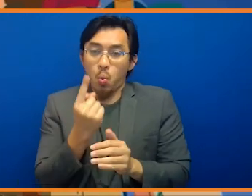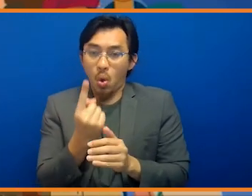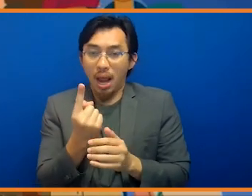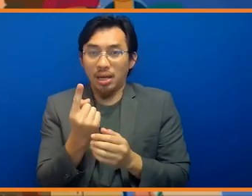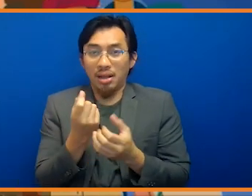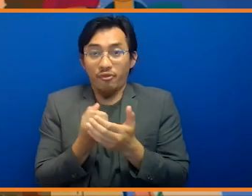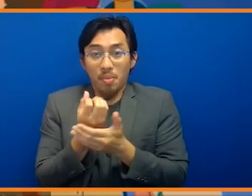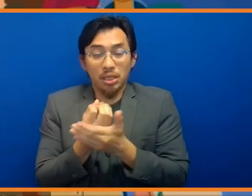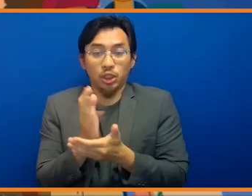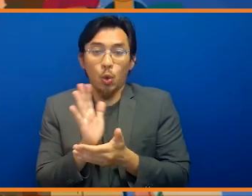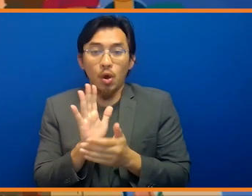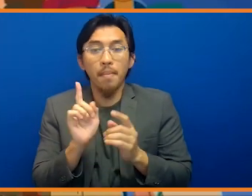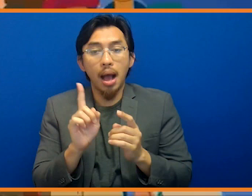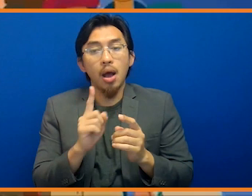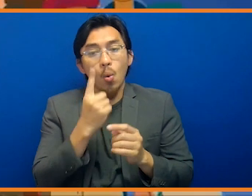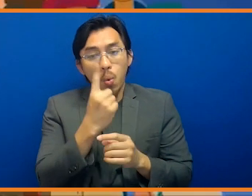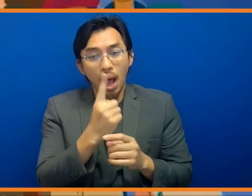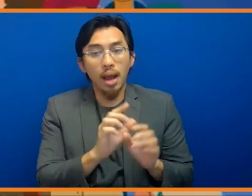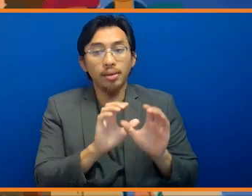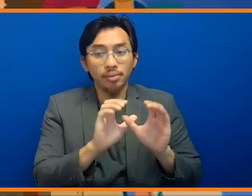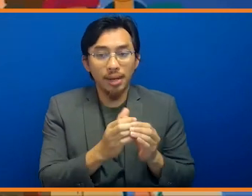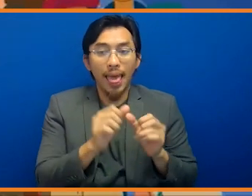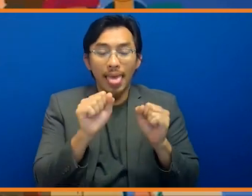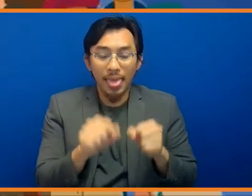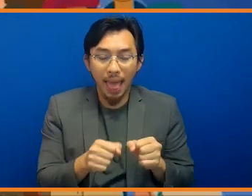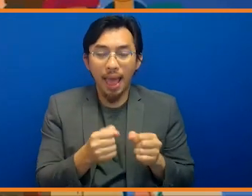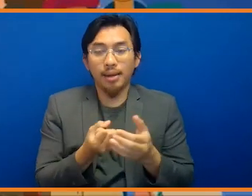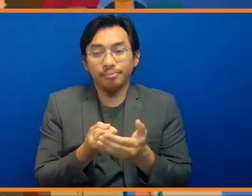information. Maybe one categories can be applied at